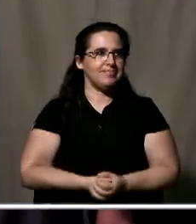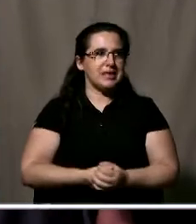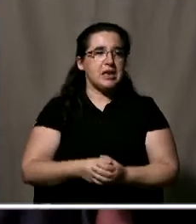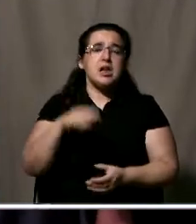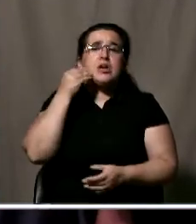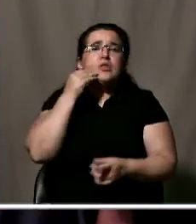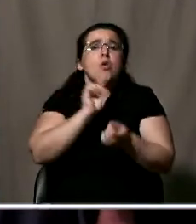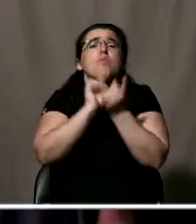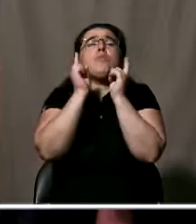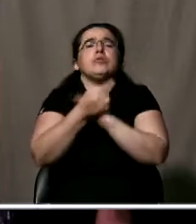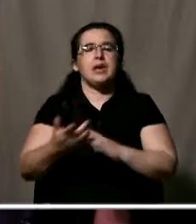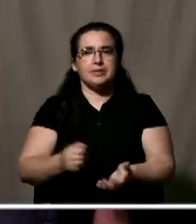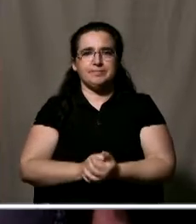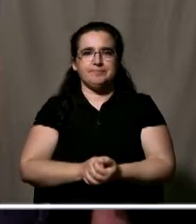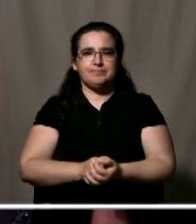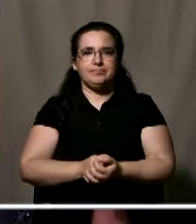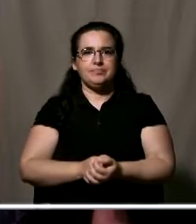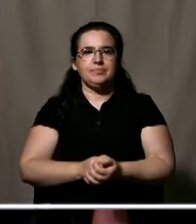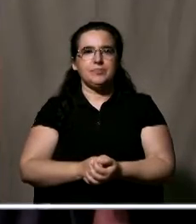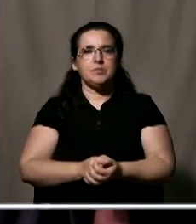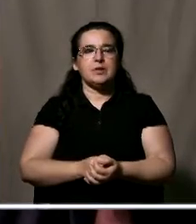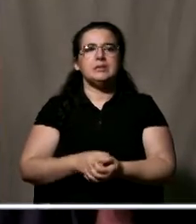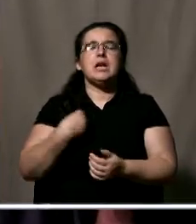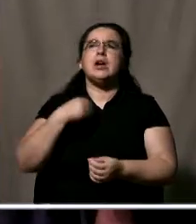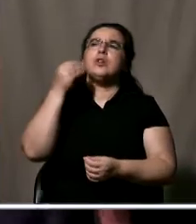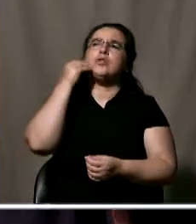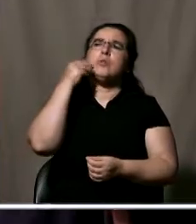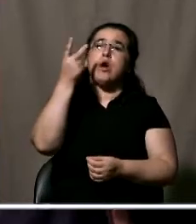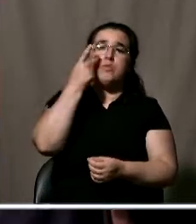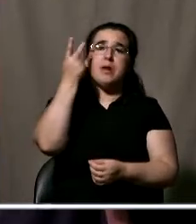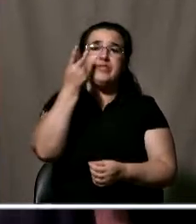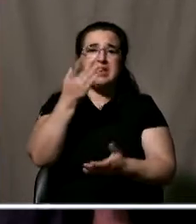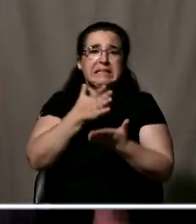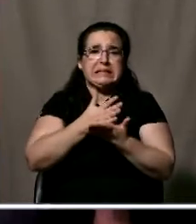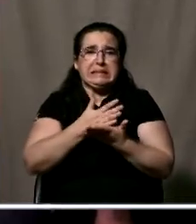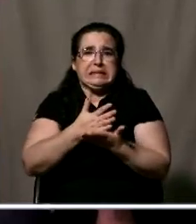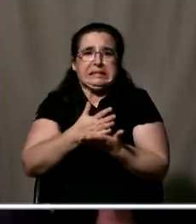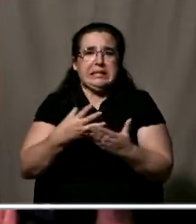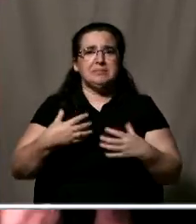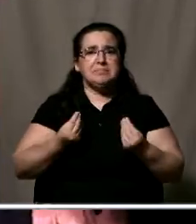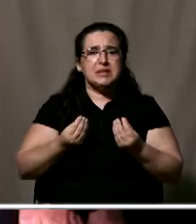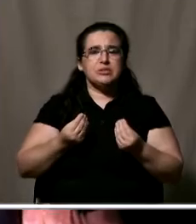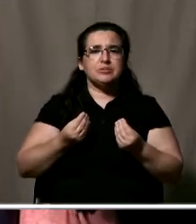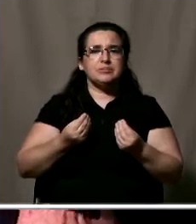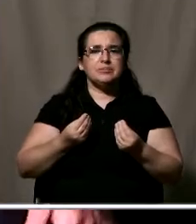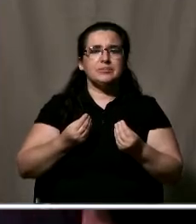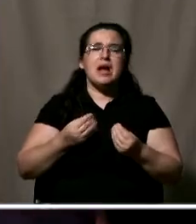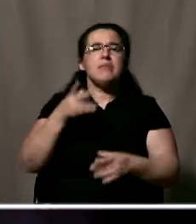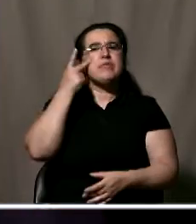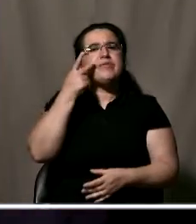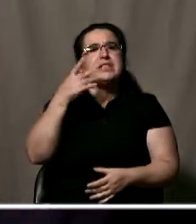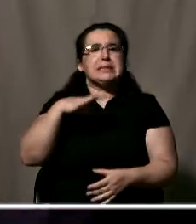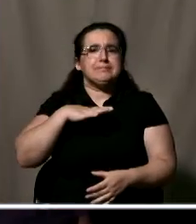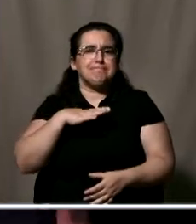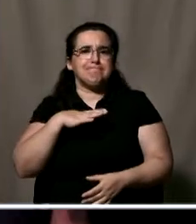How do you change living a life of insecurity? Como é que tornamos uma vida de insegurança? Living a life of fear. Uma vida de medo. Have